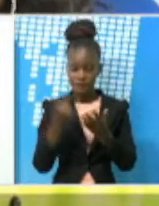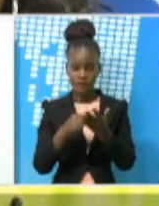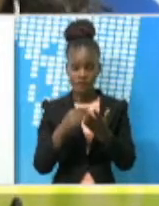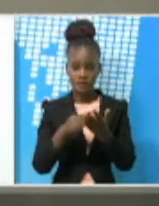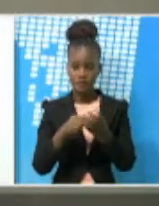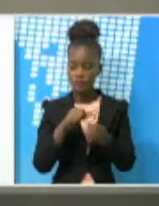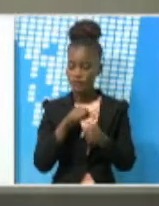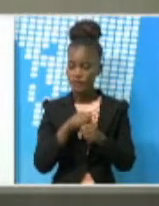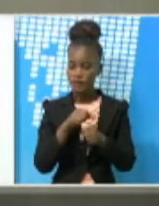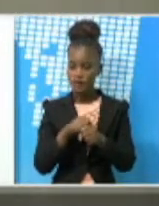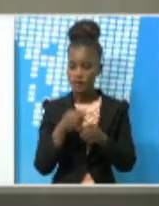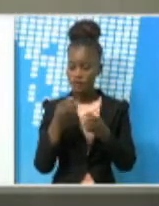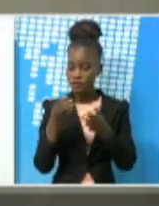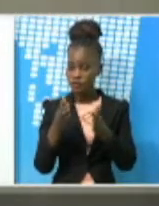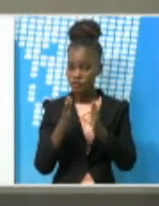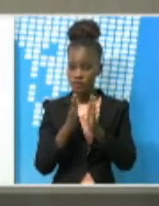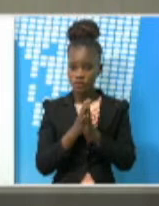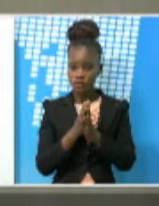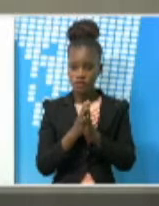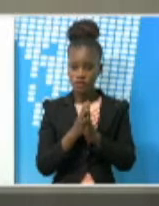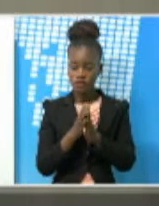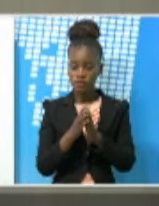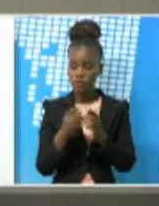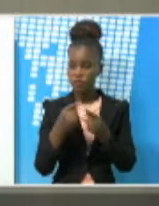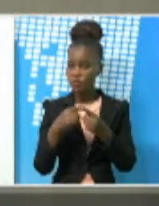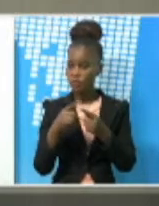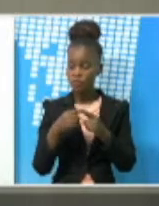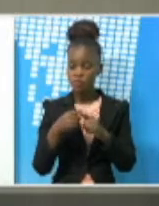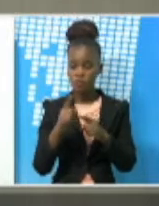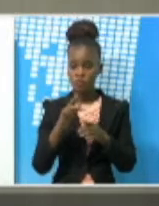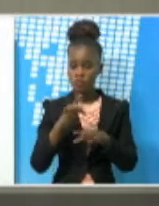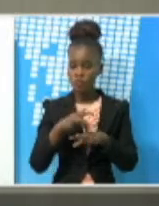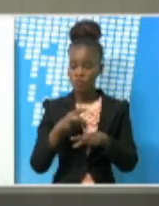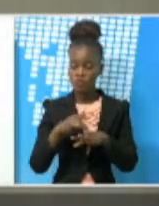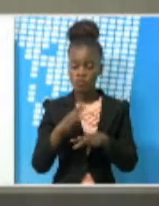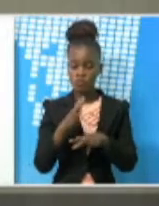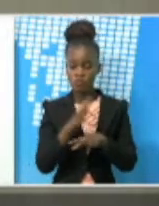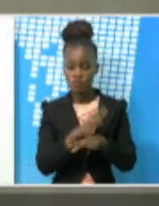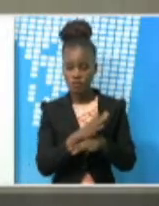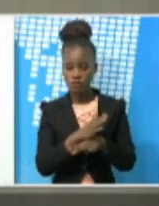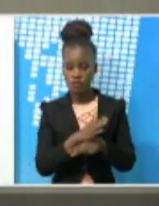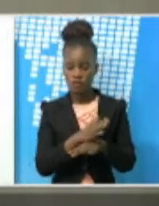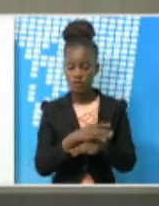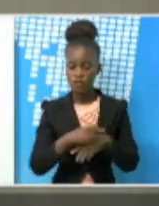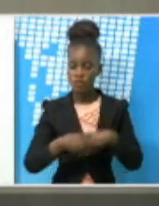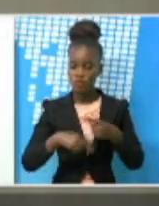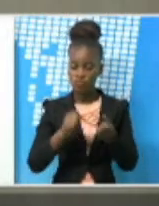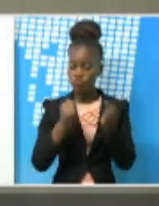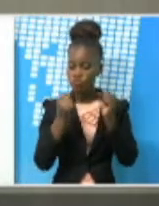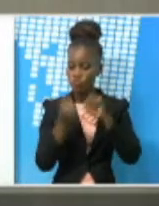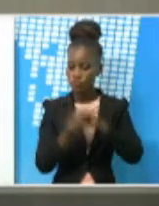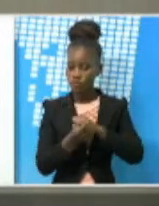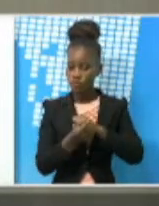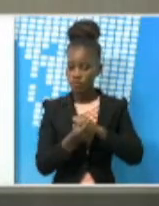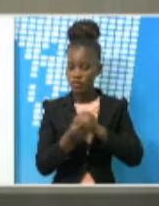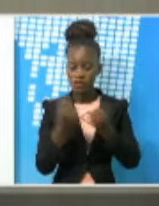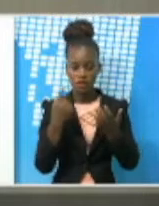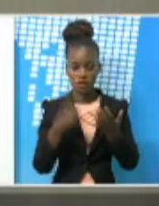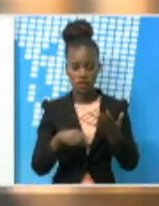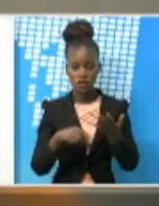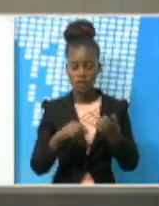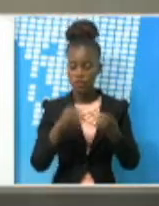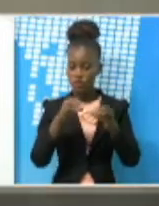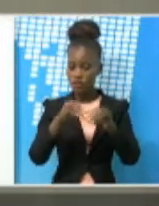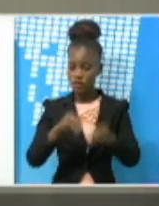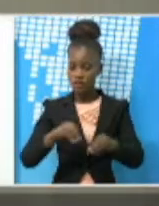with the president. They signed an MOU, and I believe that is in a way of still economic transformation. Now, for the side of farmers and all